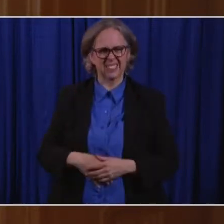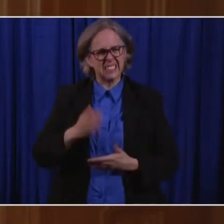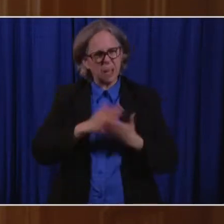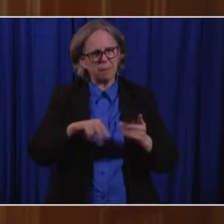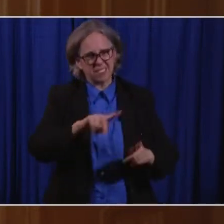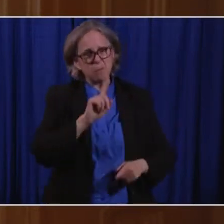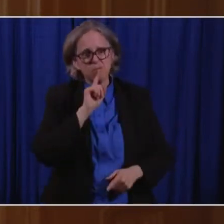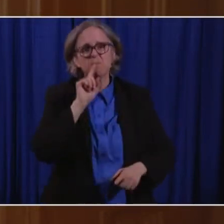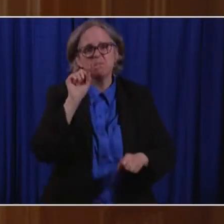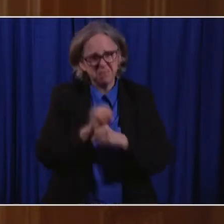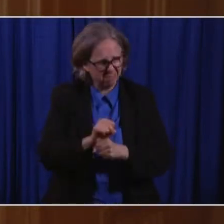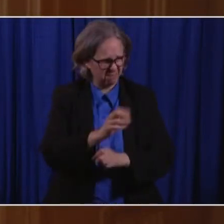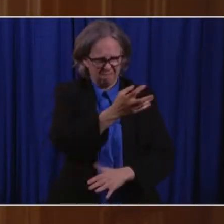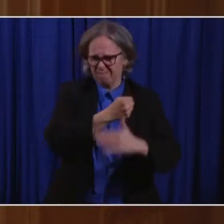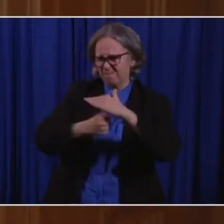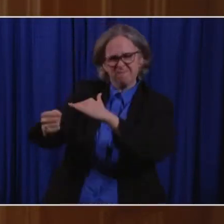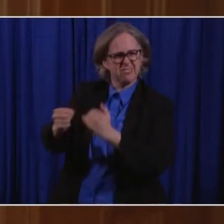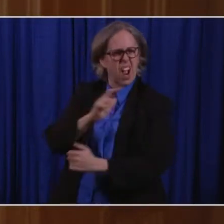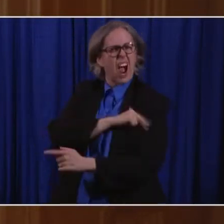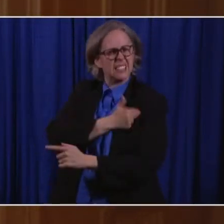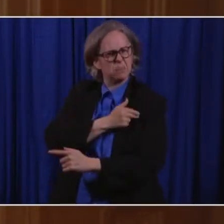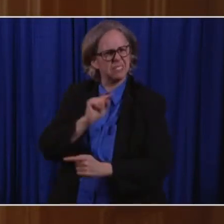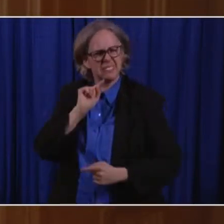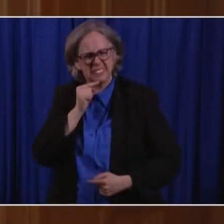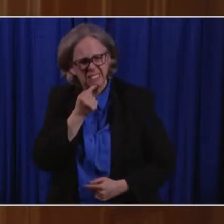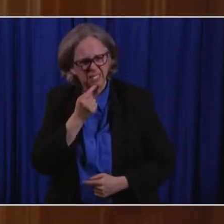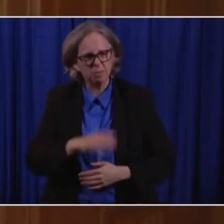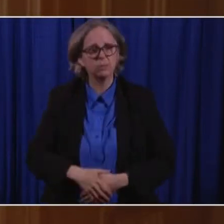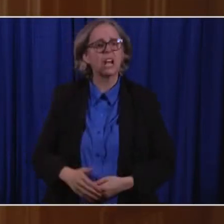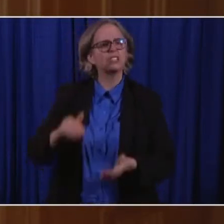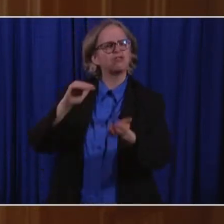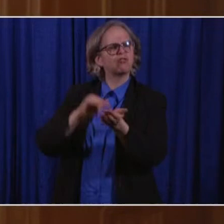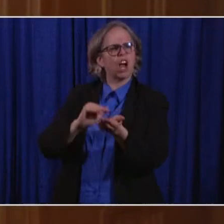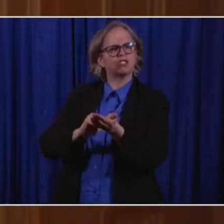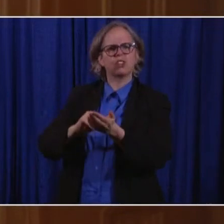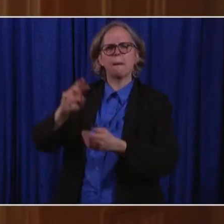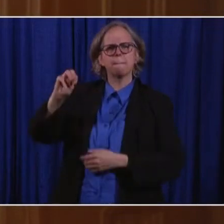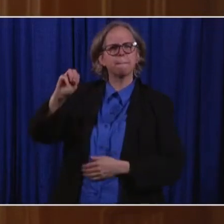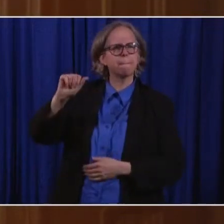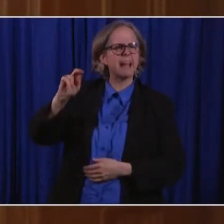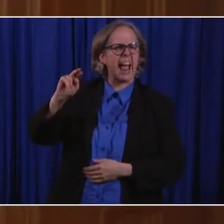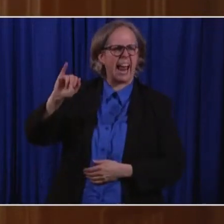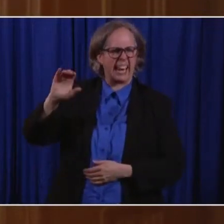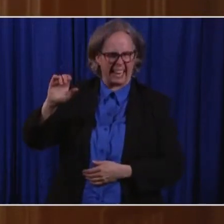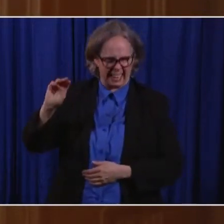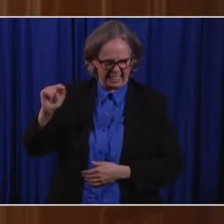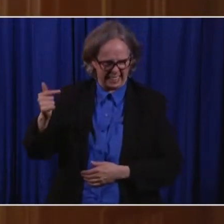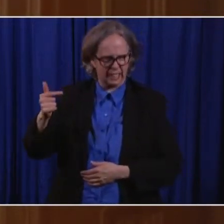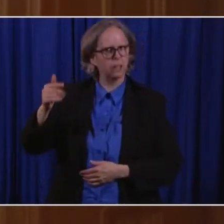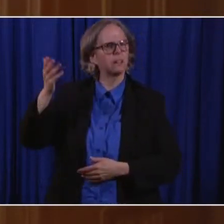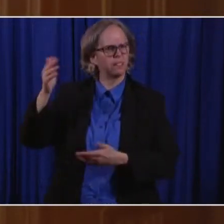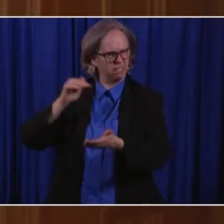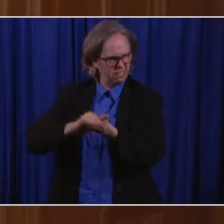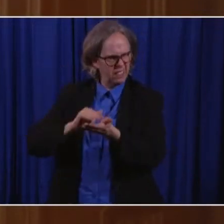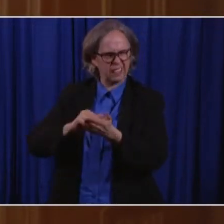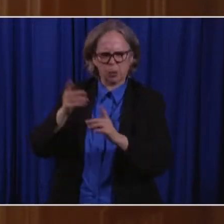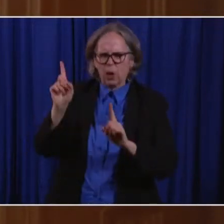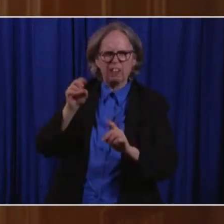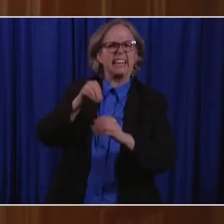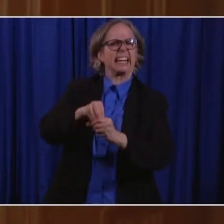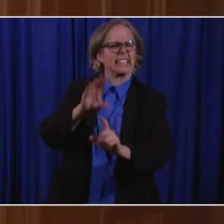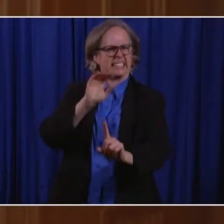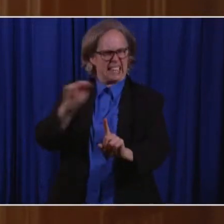Patty Manning, Chief of Staff at Cincinnati Children's, and I quote, "Every day we have children hospitalized for